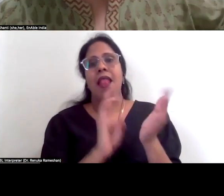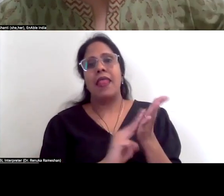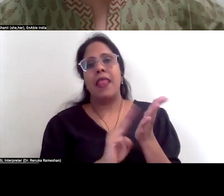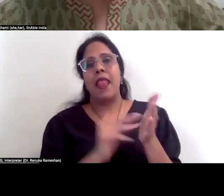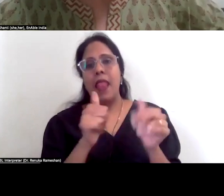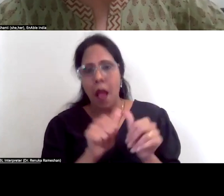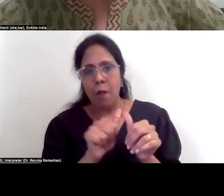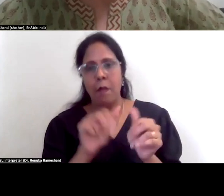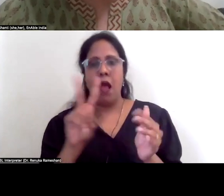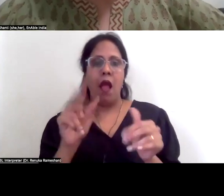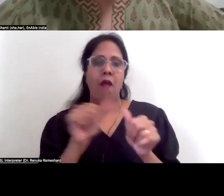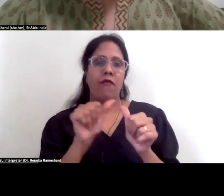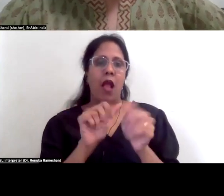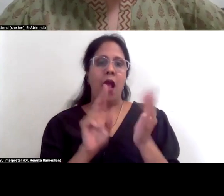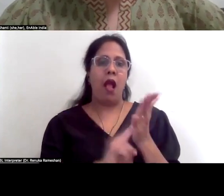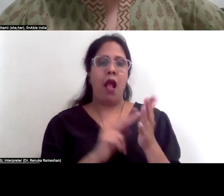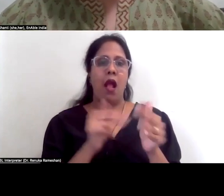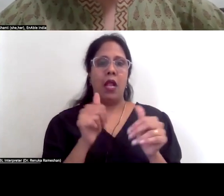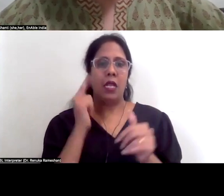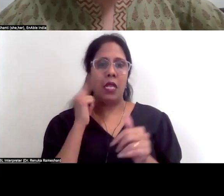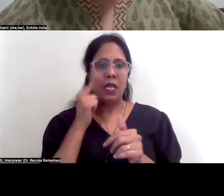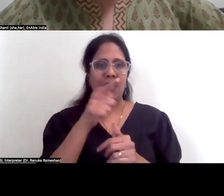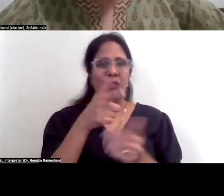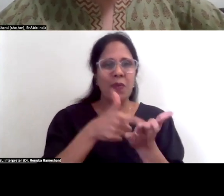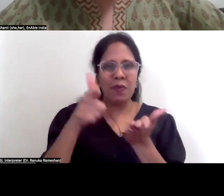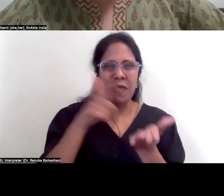A rural area is being shown.